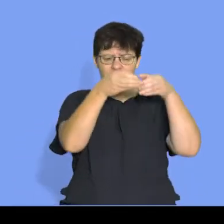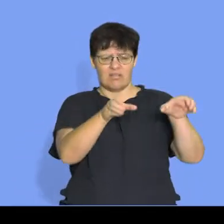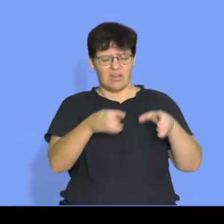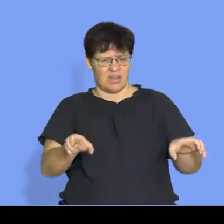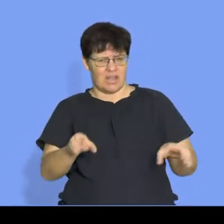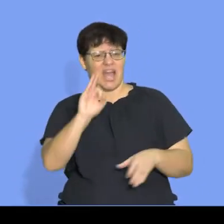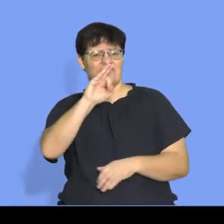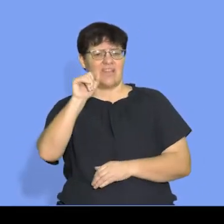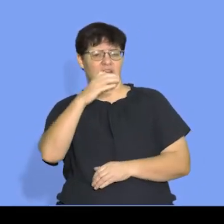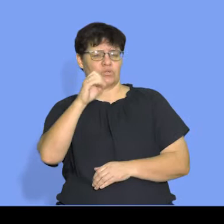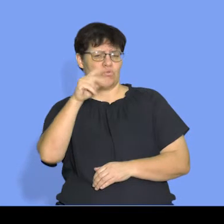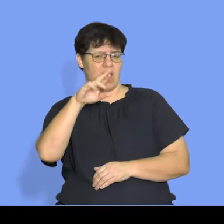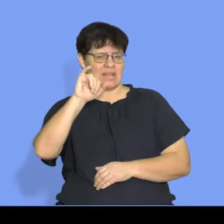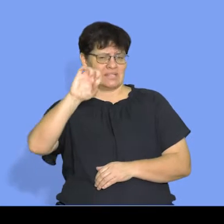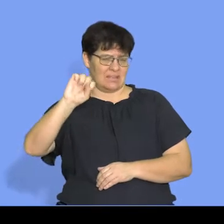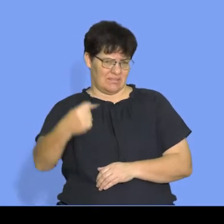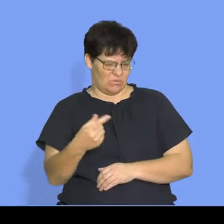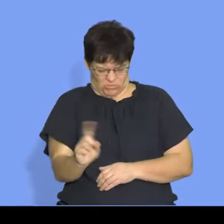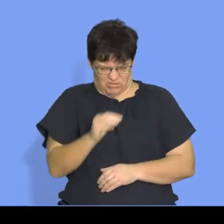mean when we say we are factorizing.